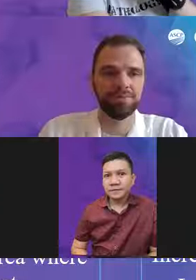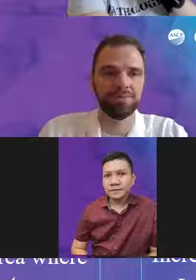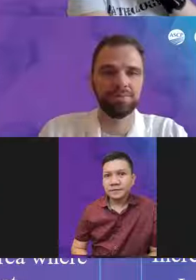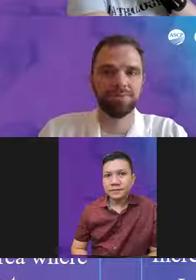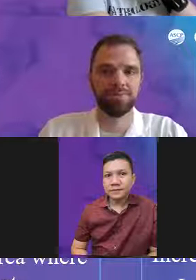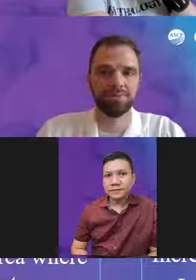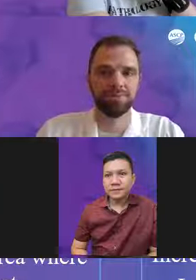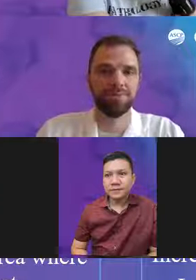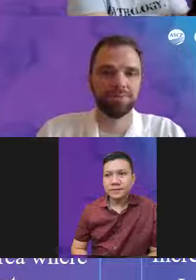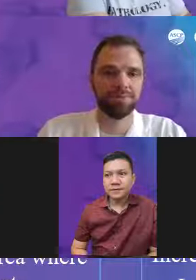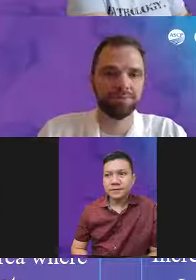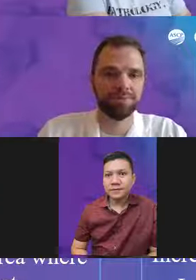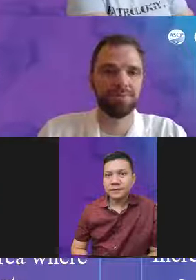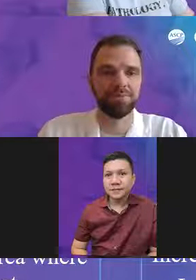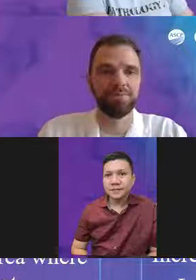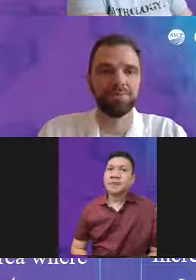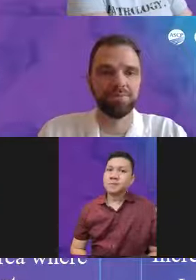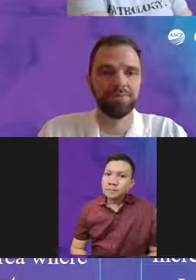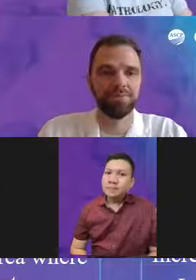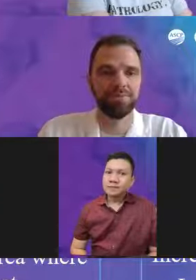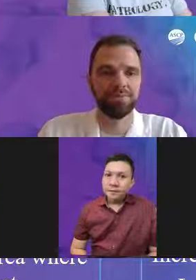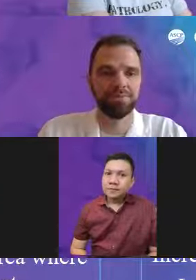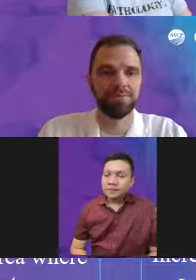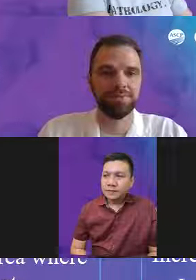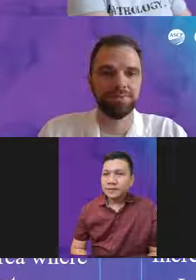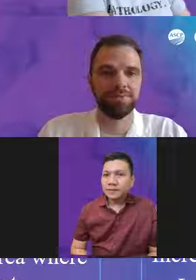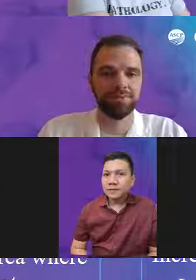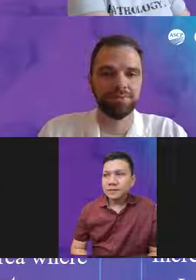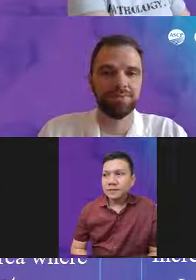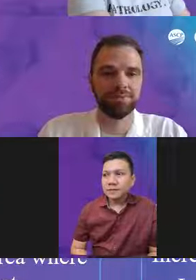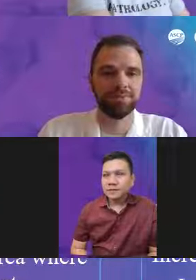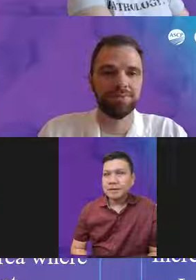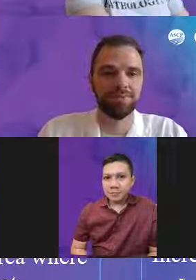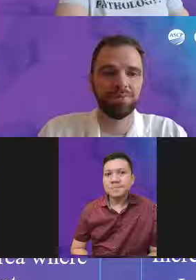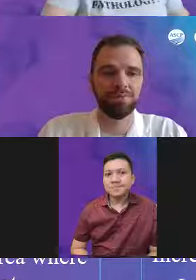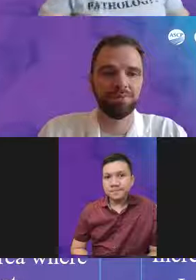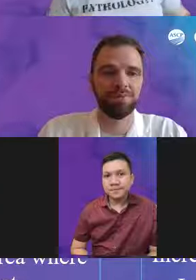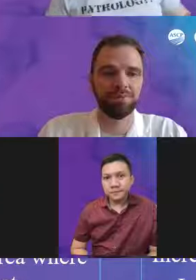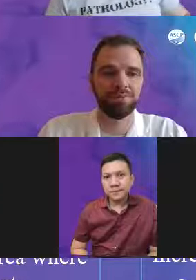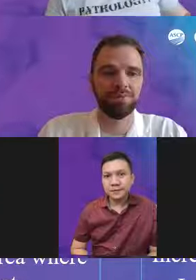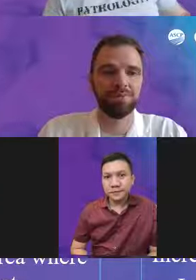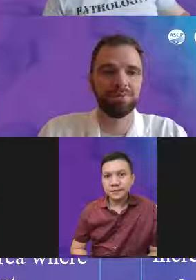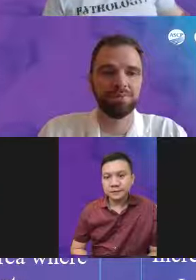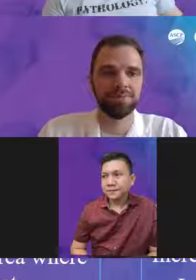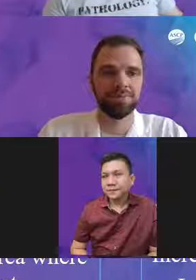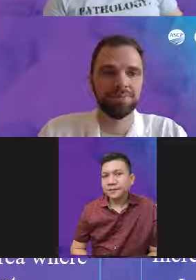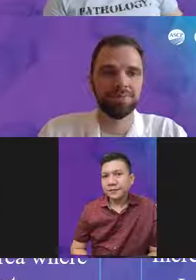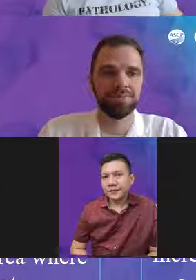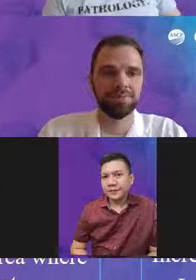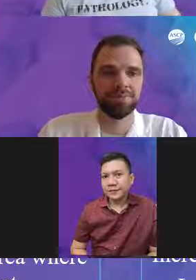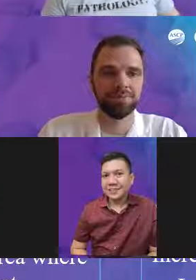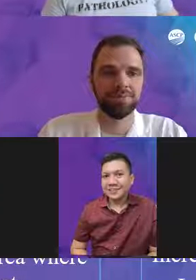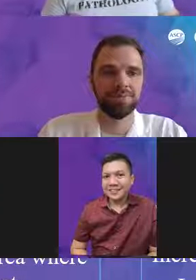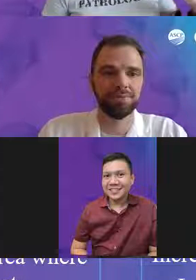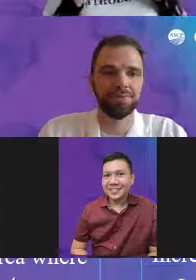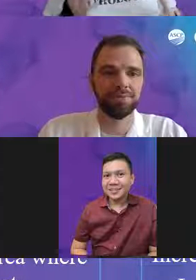students really, that is their hardest thing to do. But once they get it and realize that it's not as hard as it